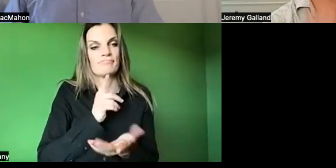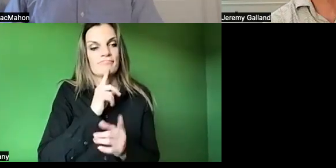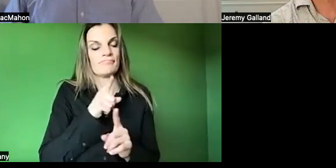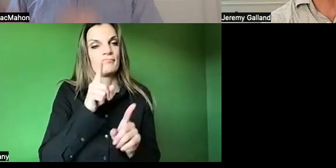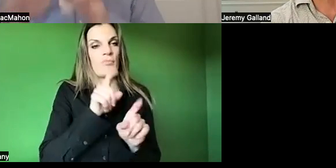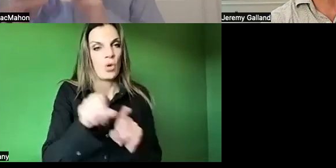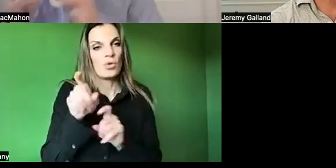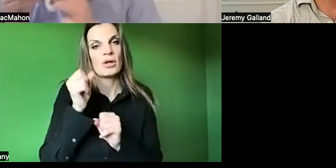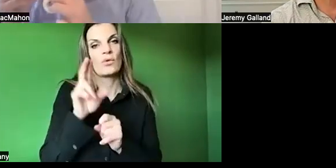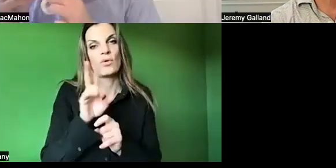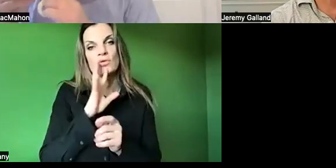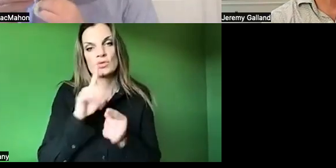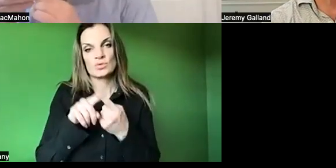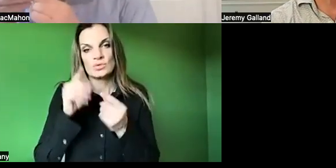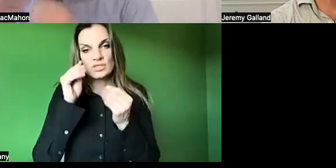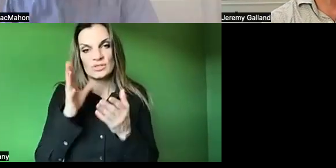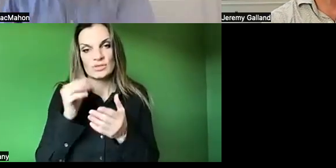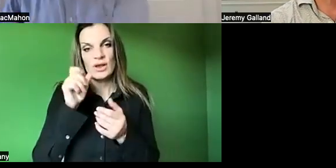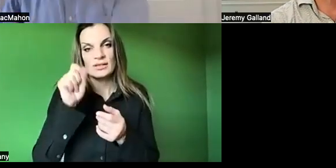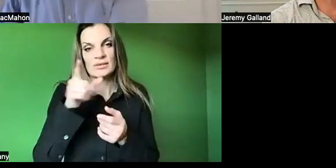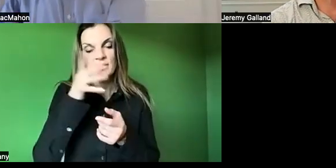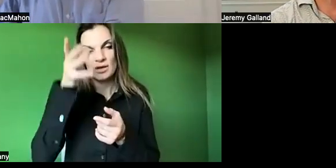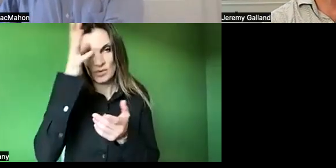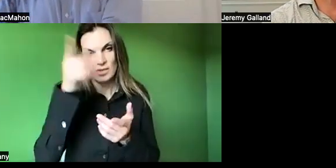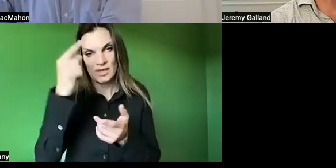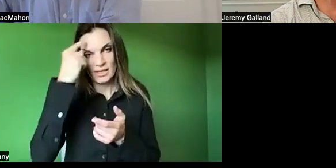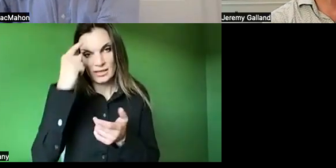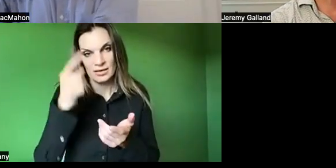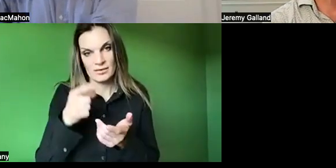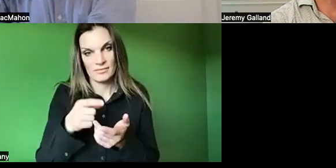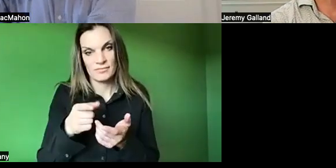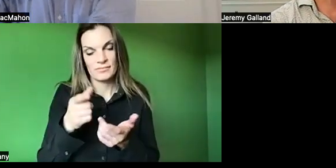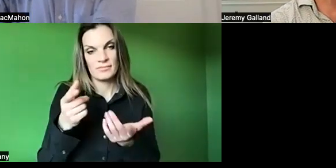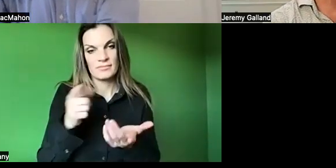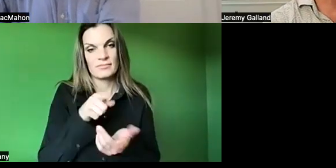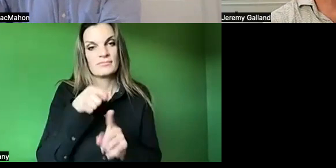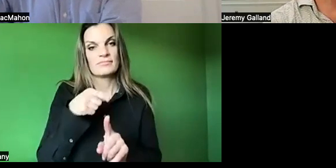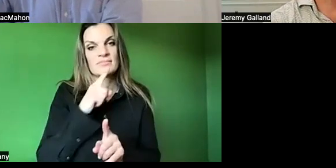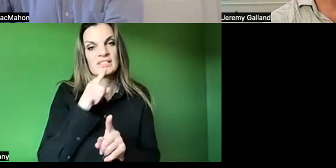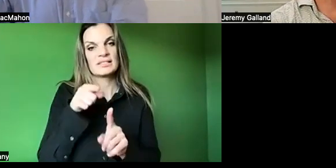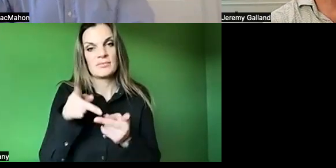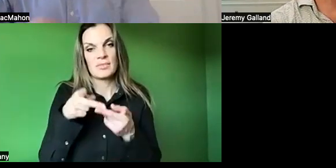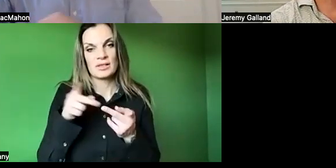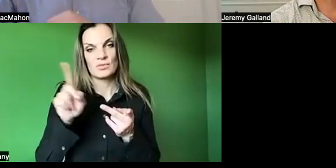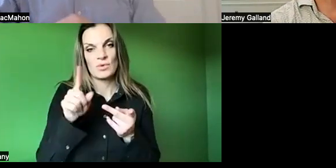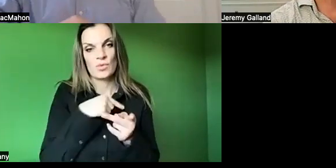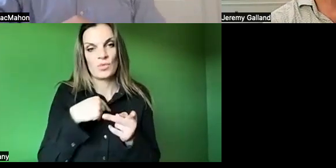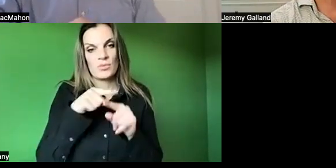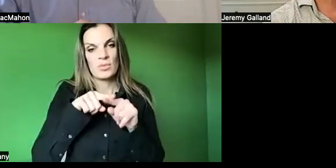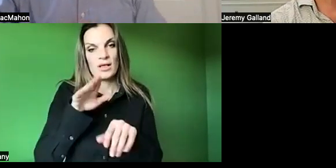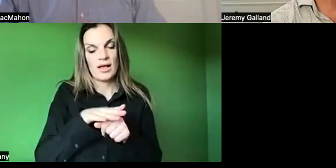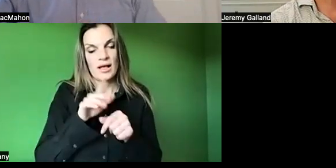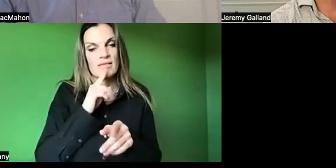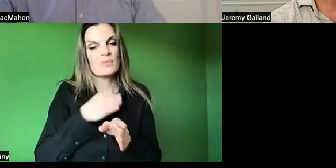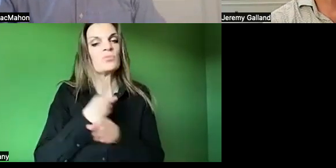or talking to teachers or asking parents what they think. This is, again, a place where we rely on the